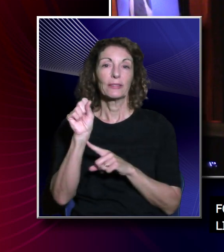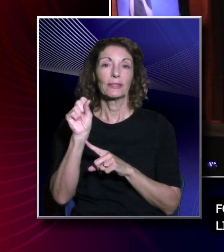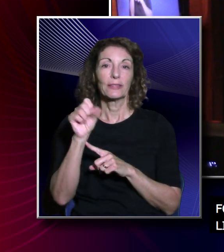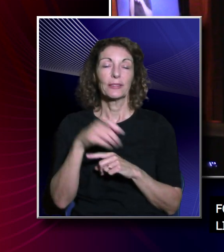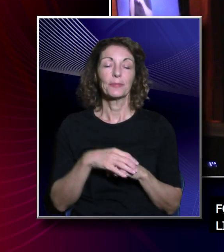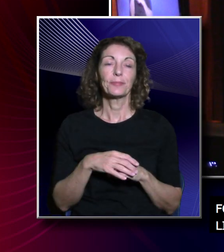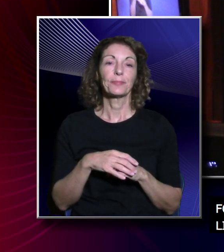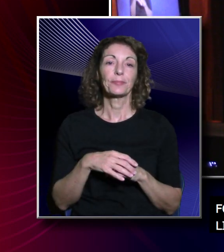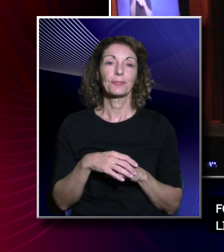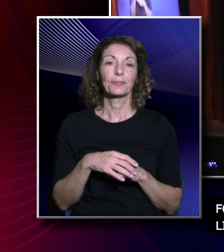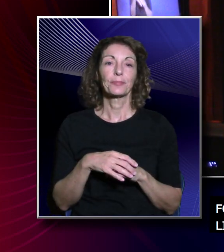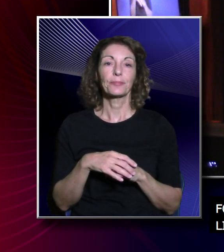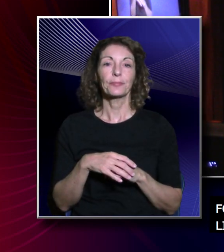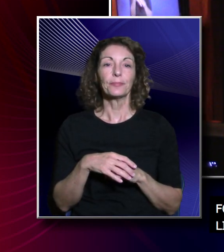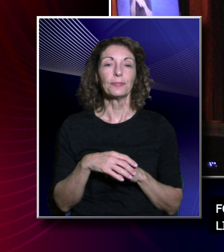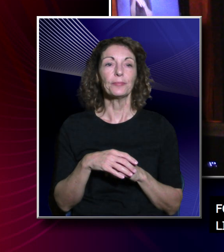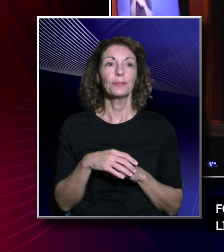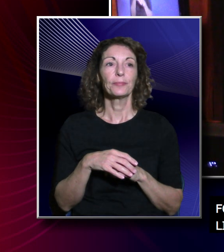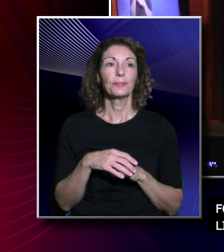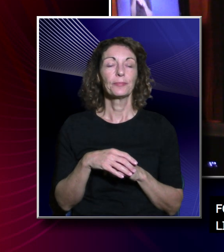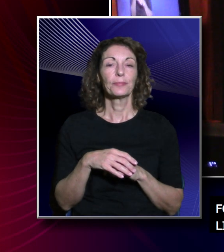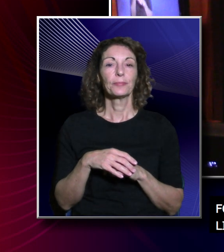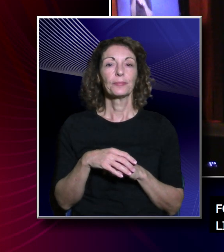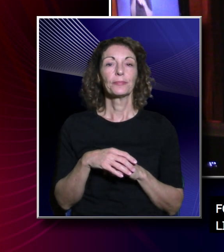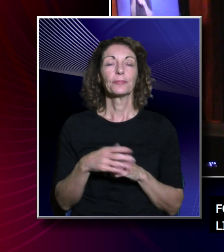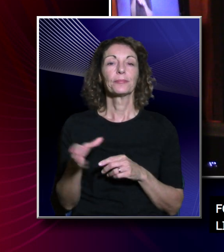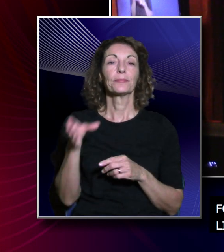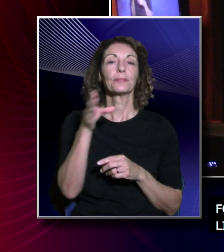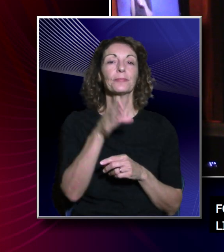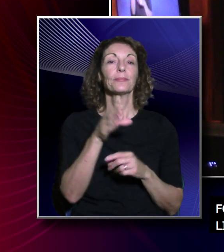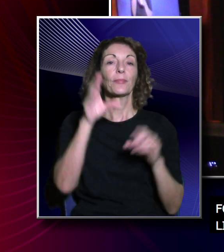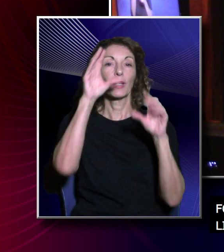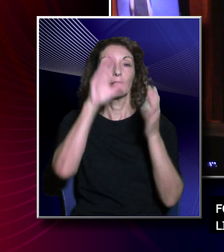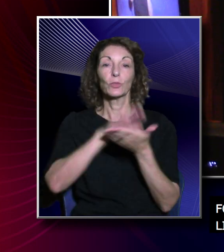Okay, I'll respond to you, Shelley, in sign language.